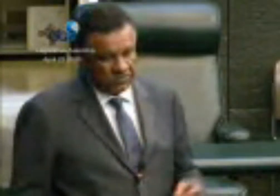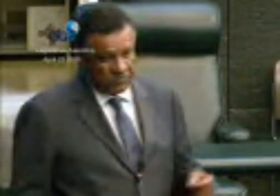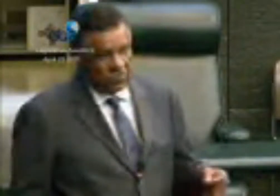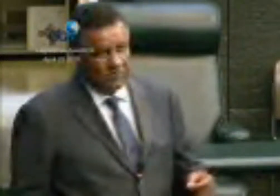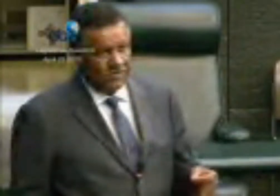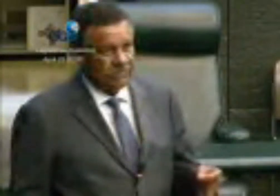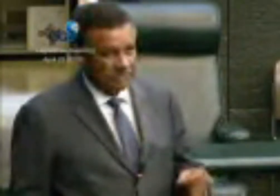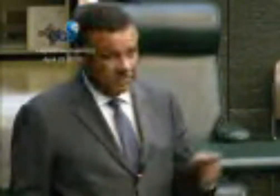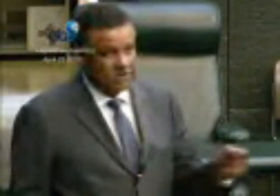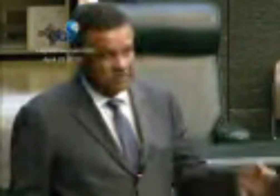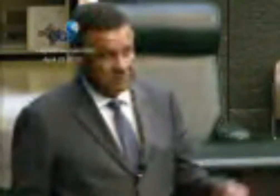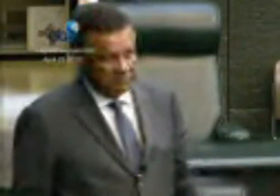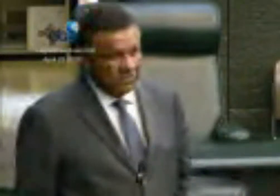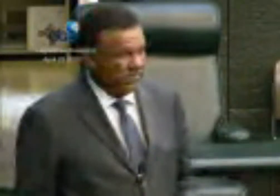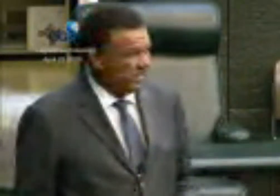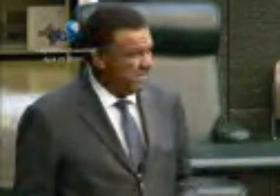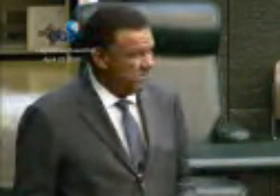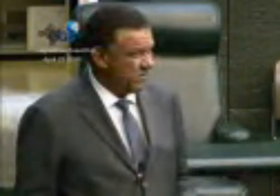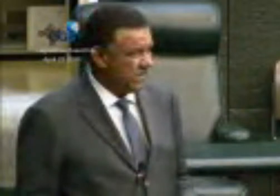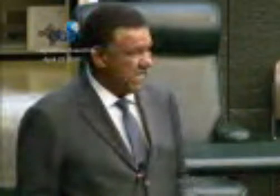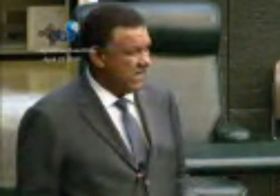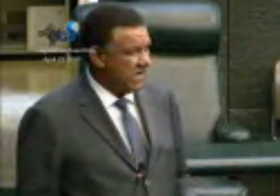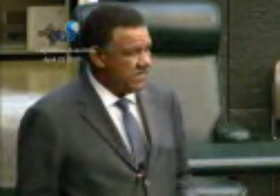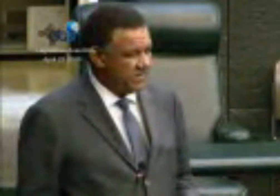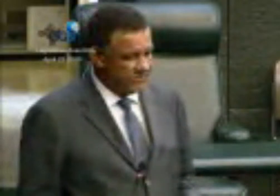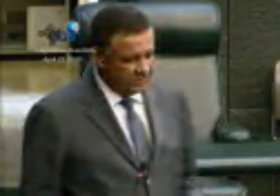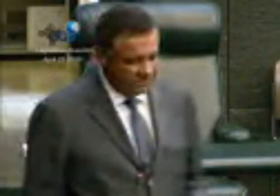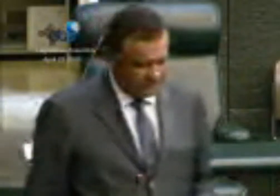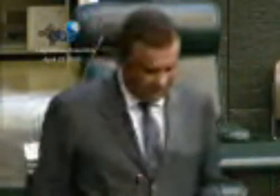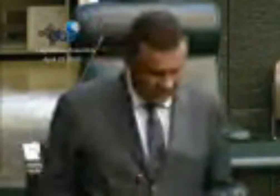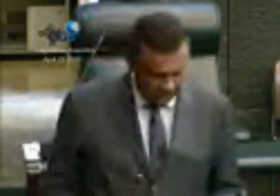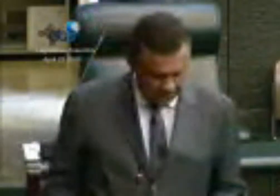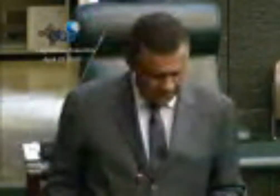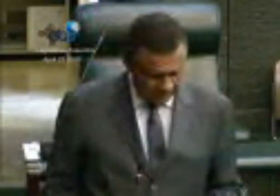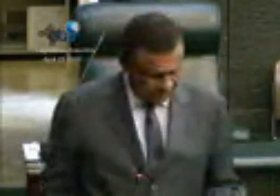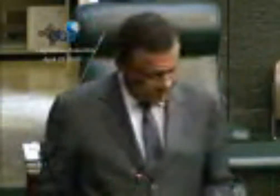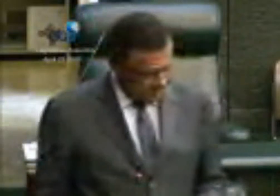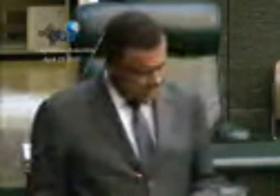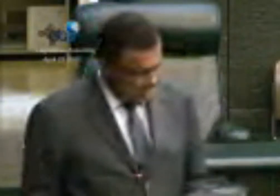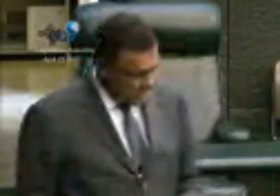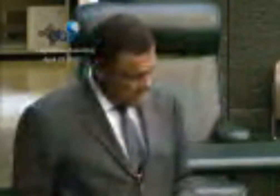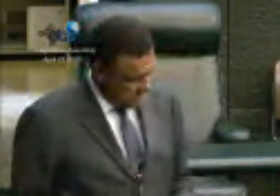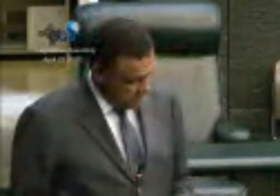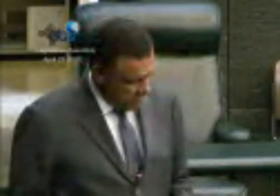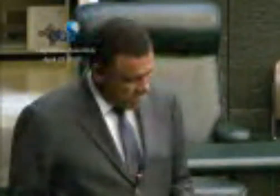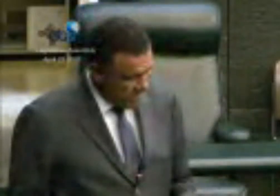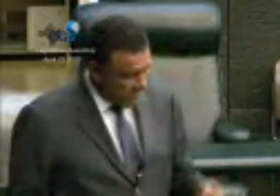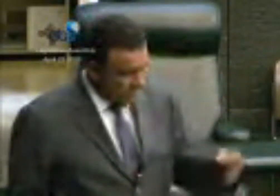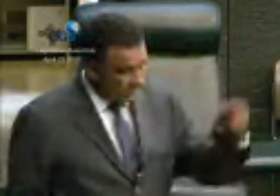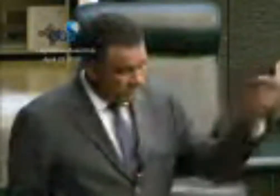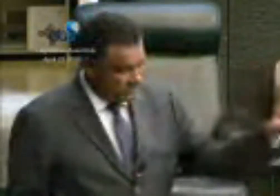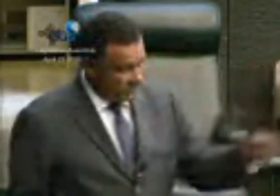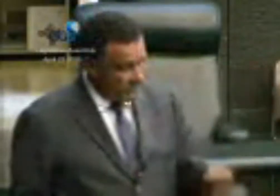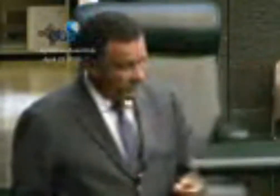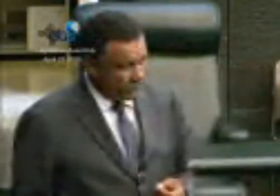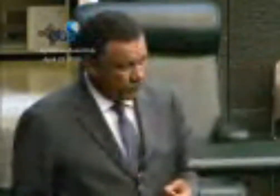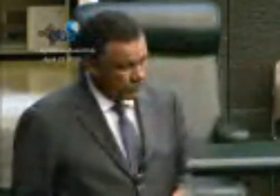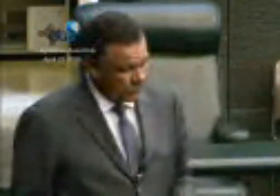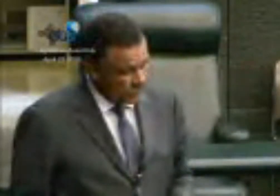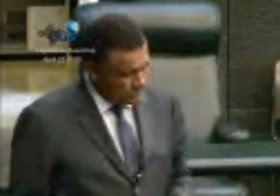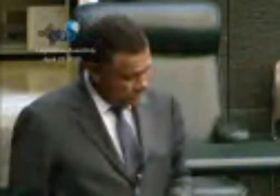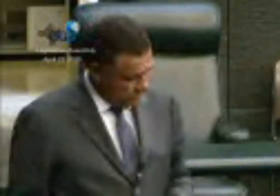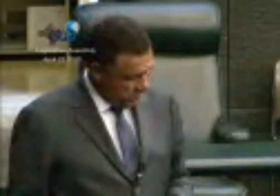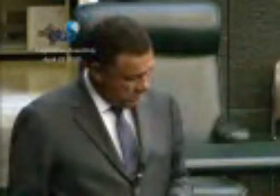is Kenneth Dart, Mark and the rest that works for him. And